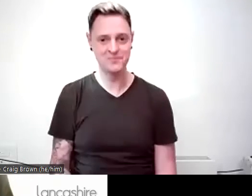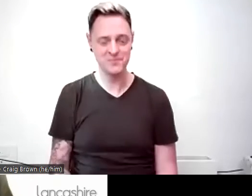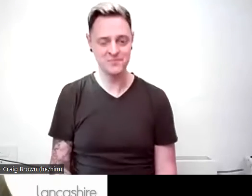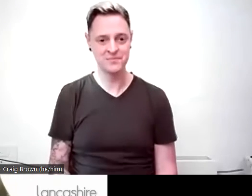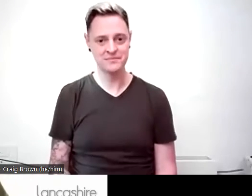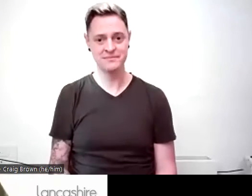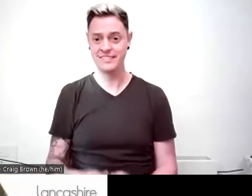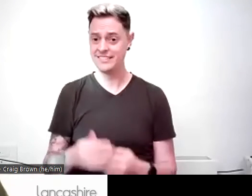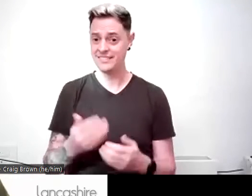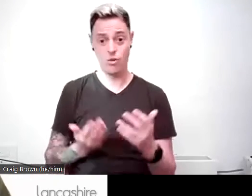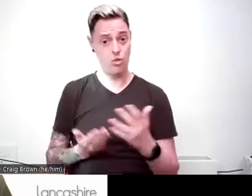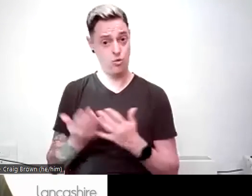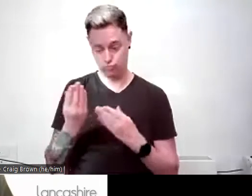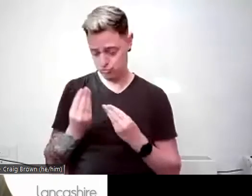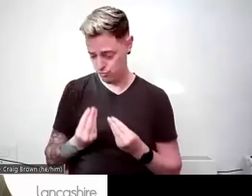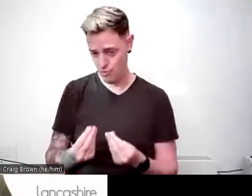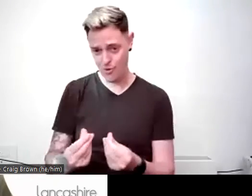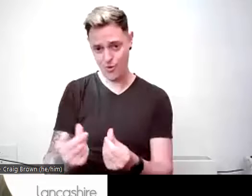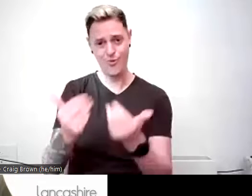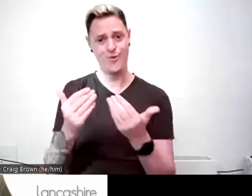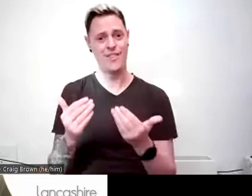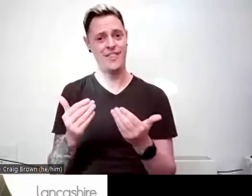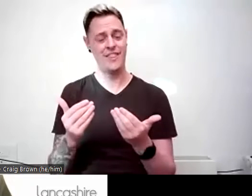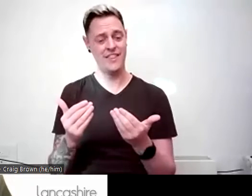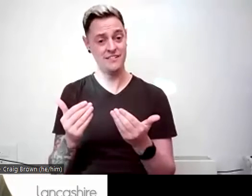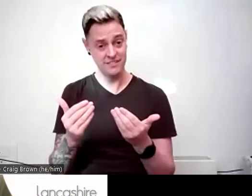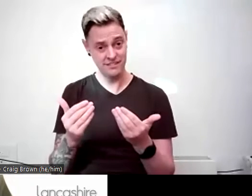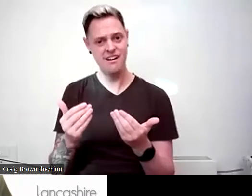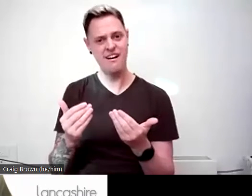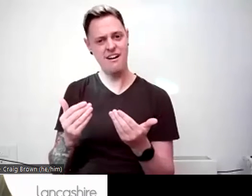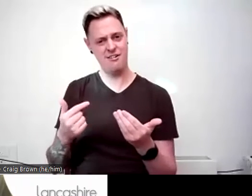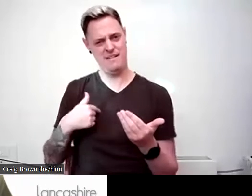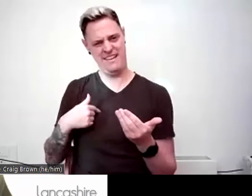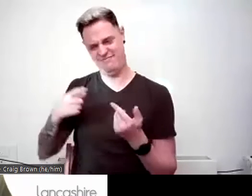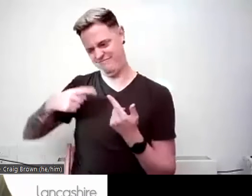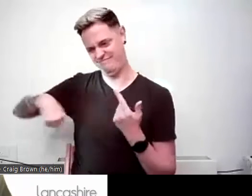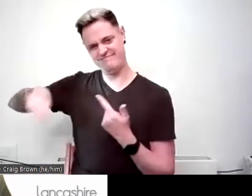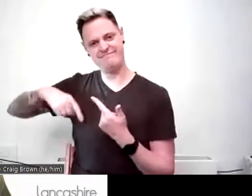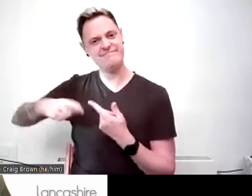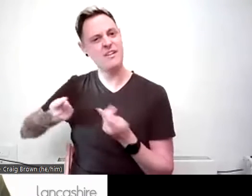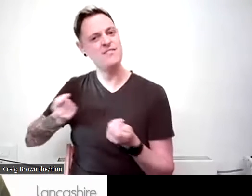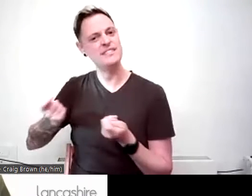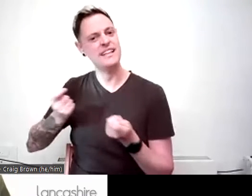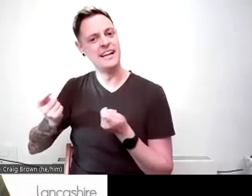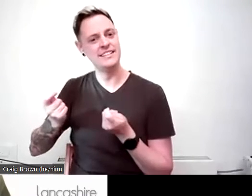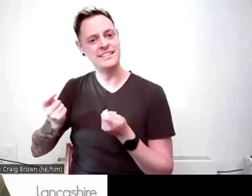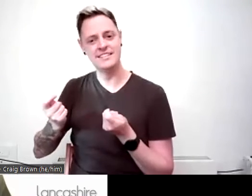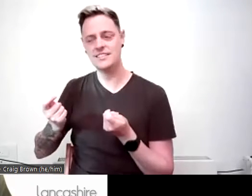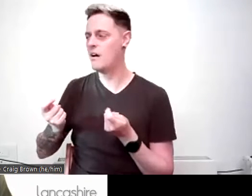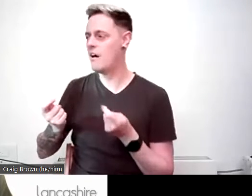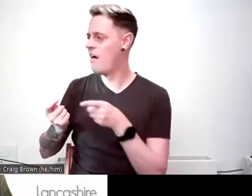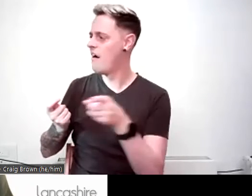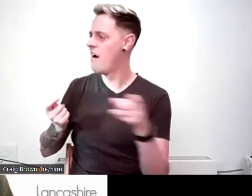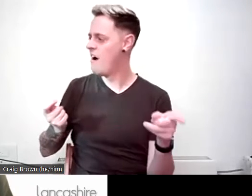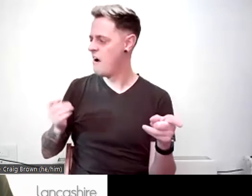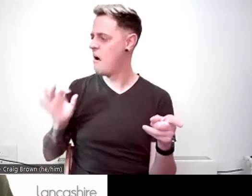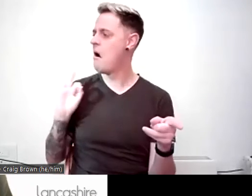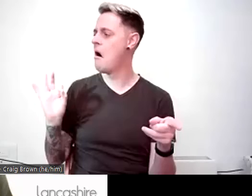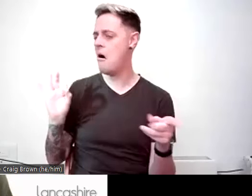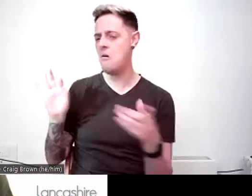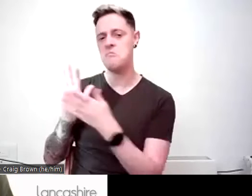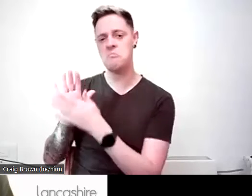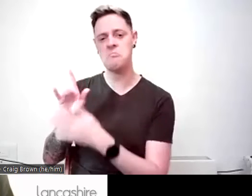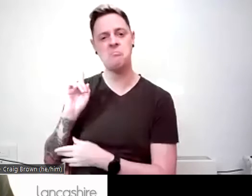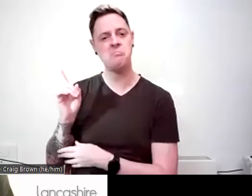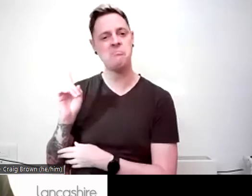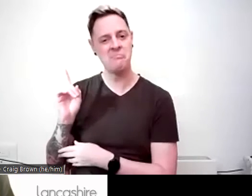went so smoothly. And it was like one of those things where me and the other facilitators just like looked at each other at the end and was like, we were meant to do this. Like, we were supported